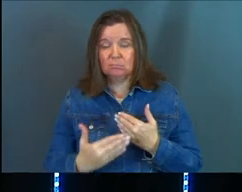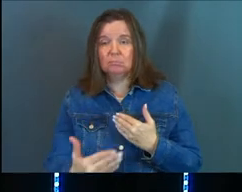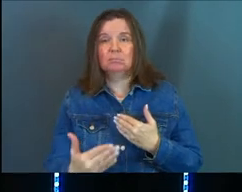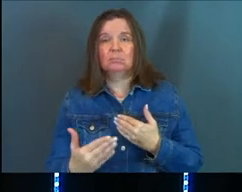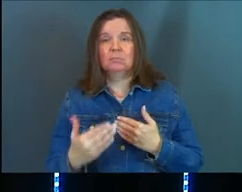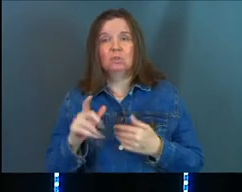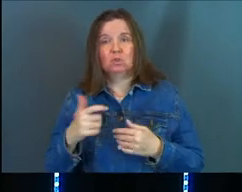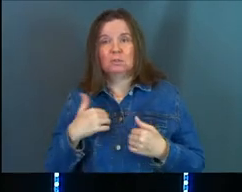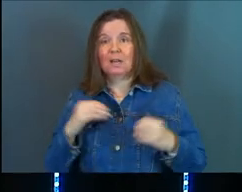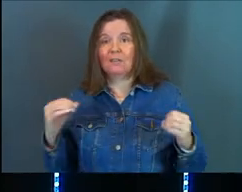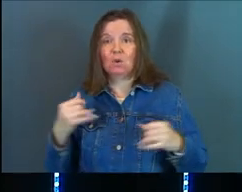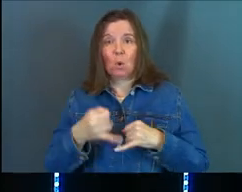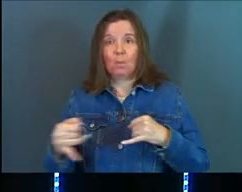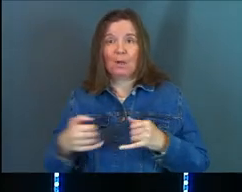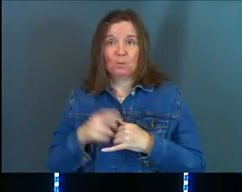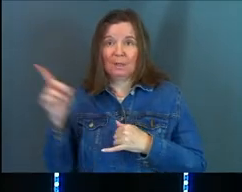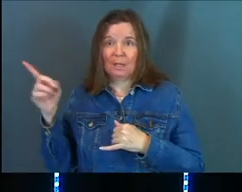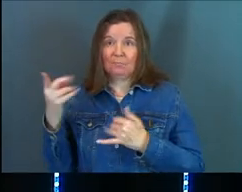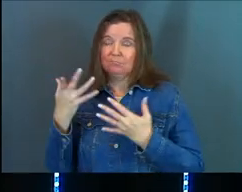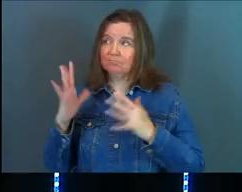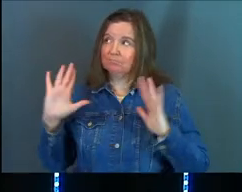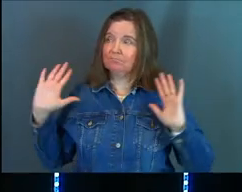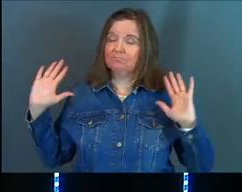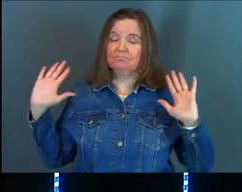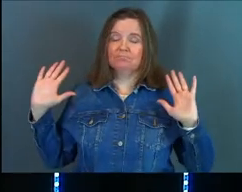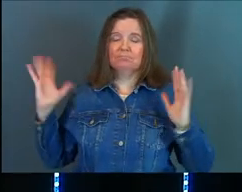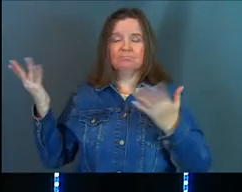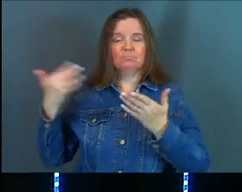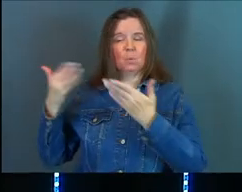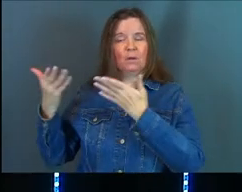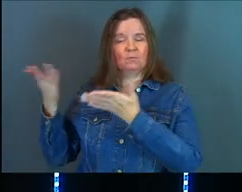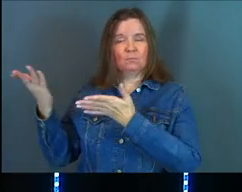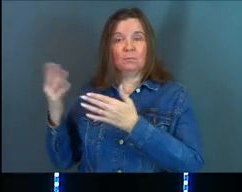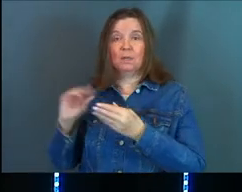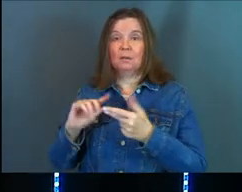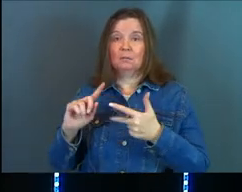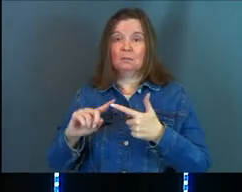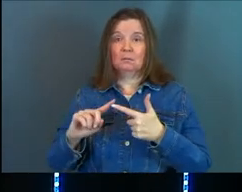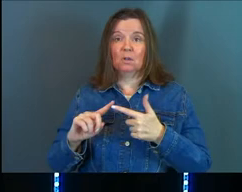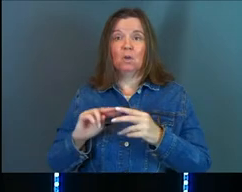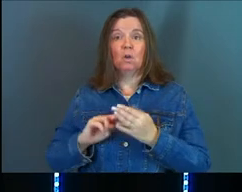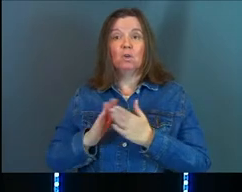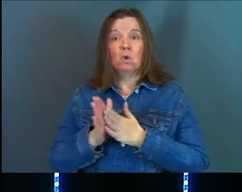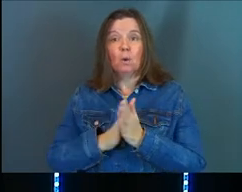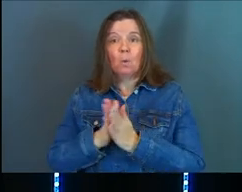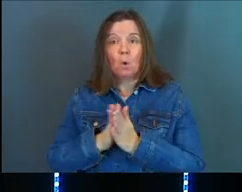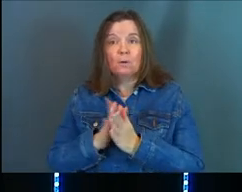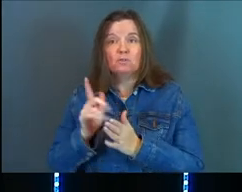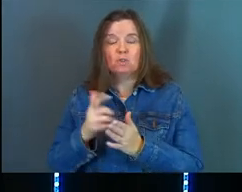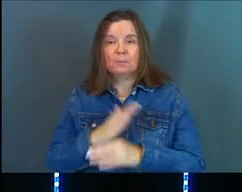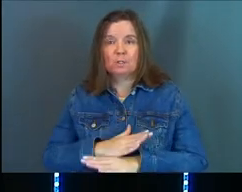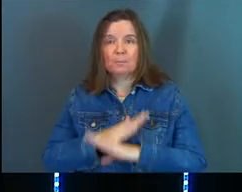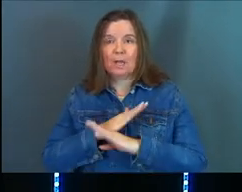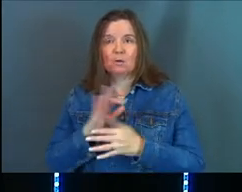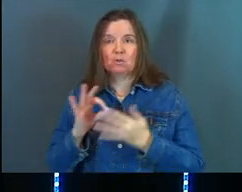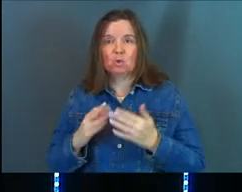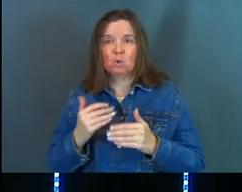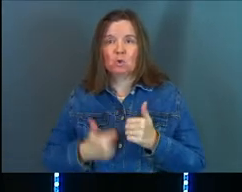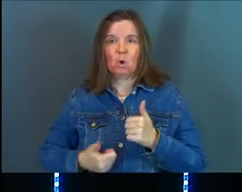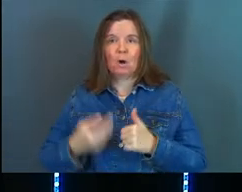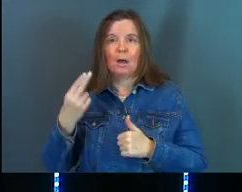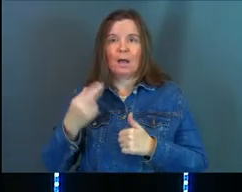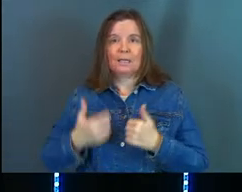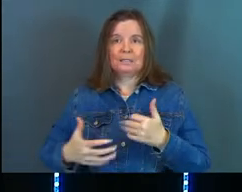point forward, you should have no boundaries with him. So that's number one. Number two, your motive should be to protect or choose your